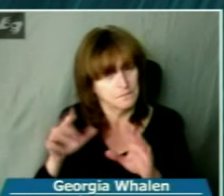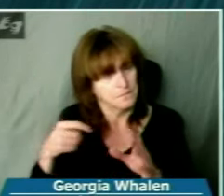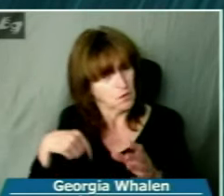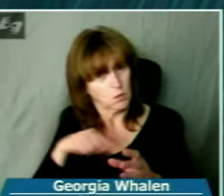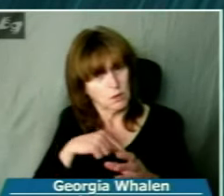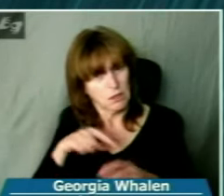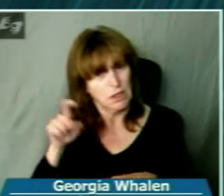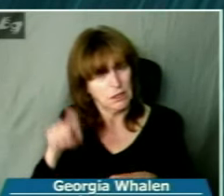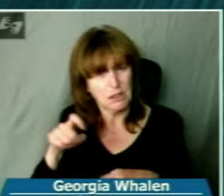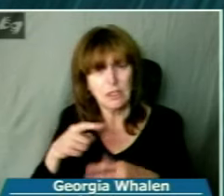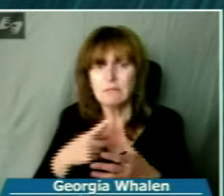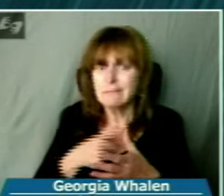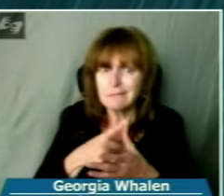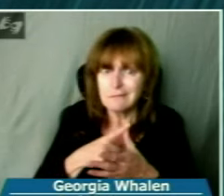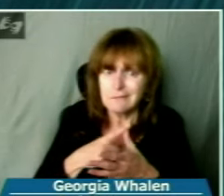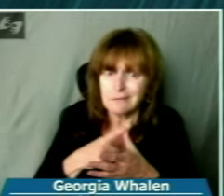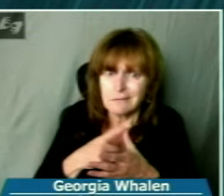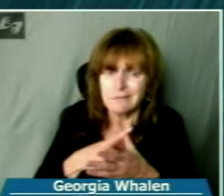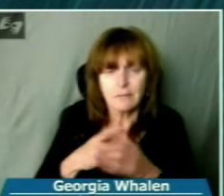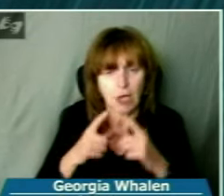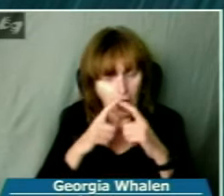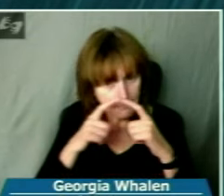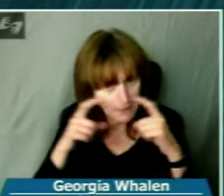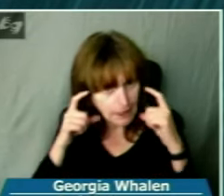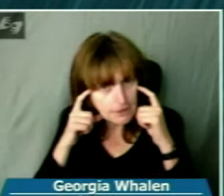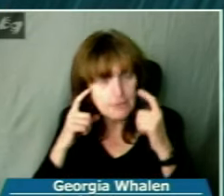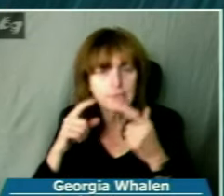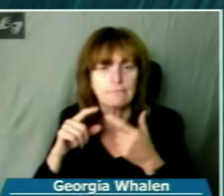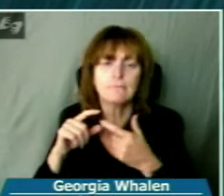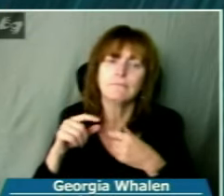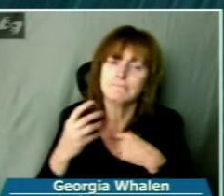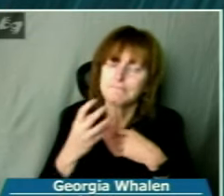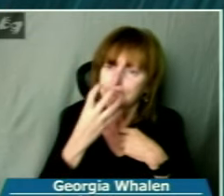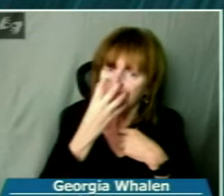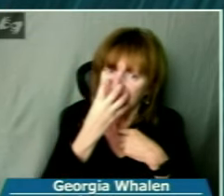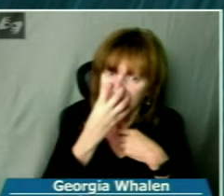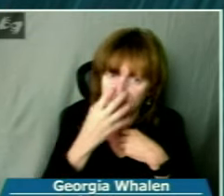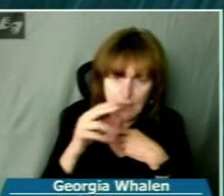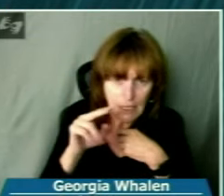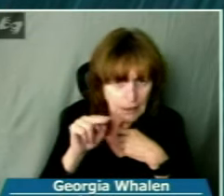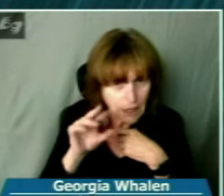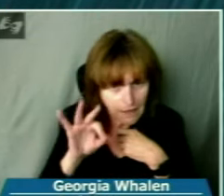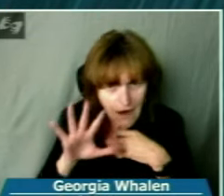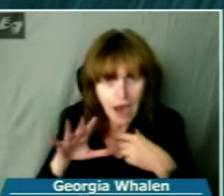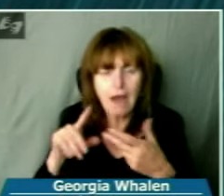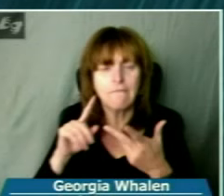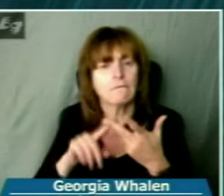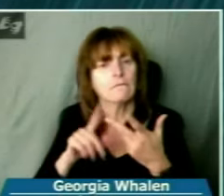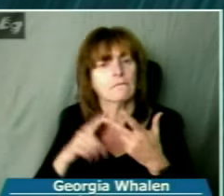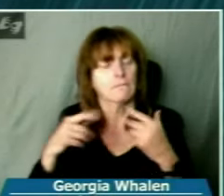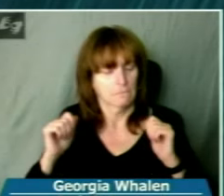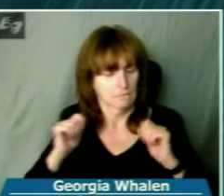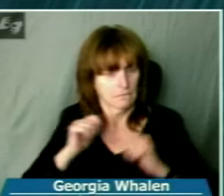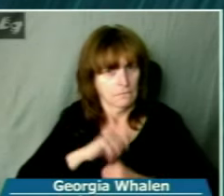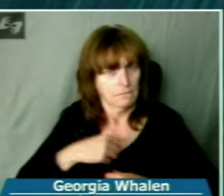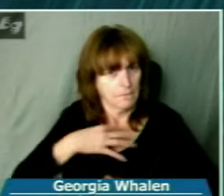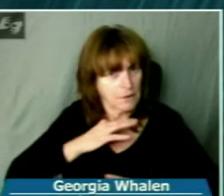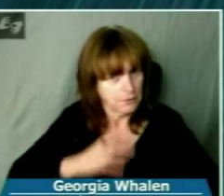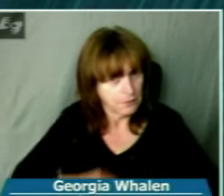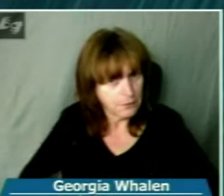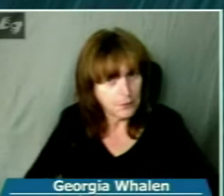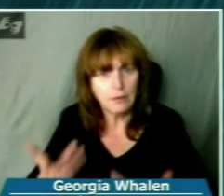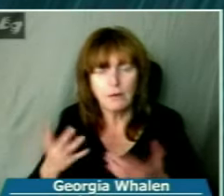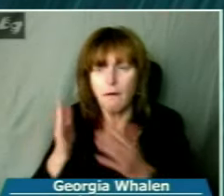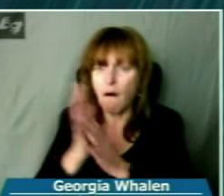be accepted, well, they include surgical masks and N95 masks, impervious gowns, gloves,